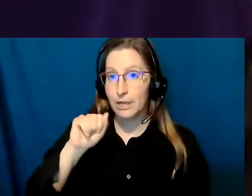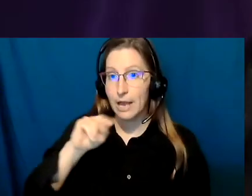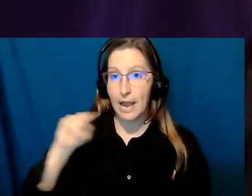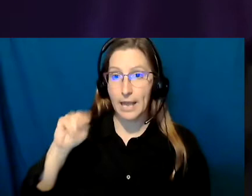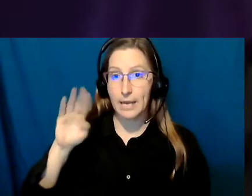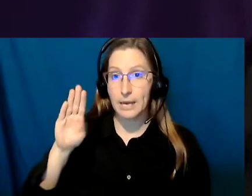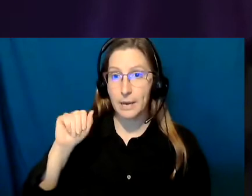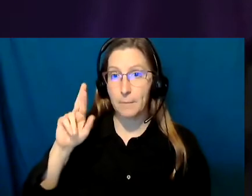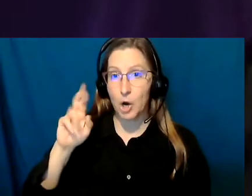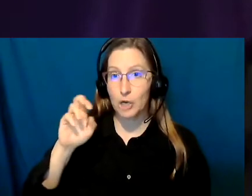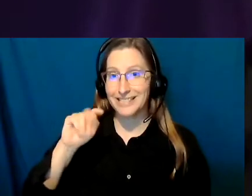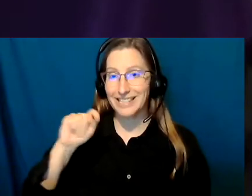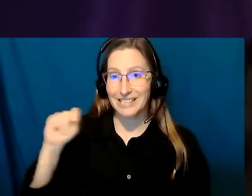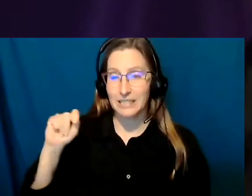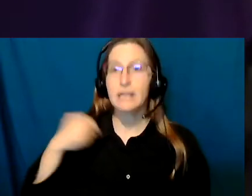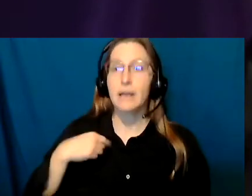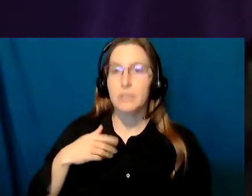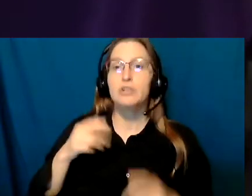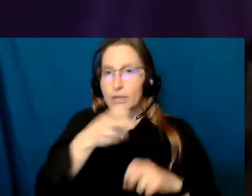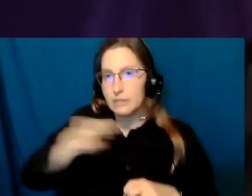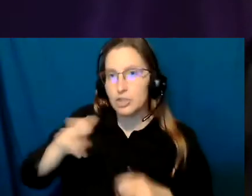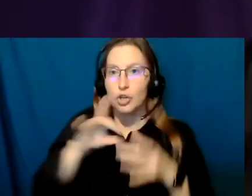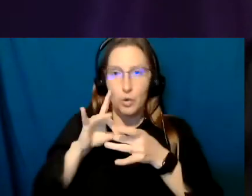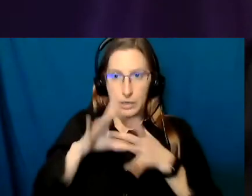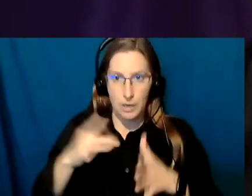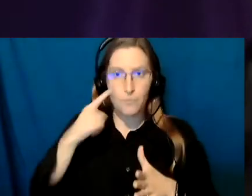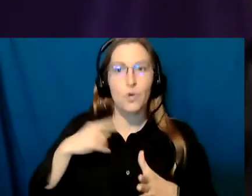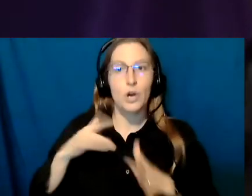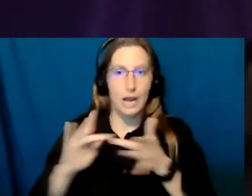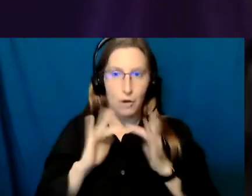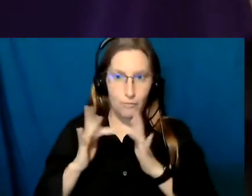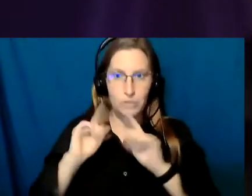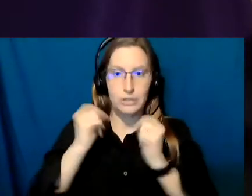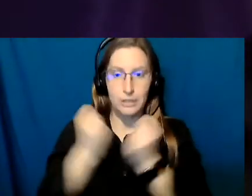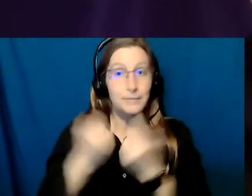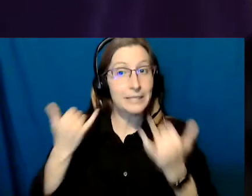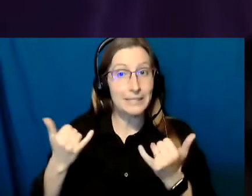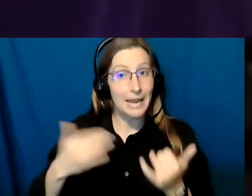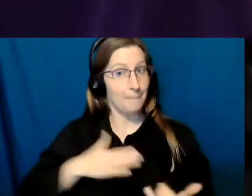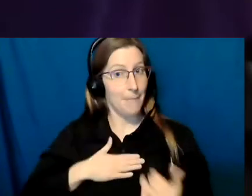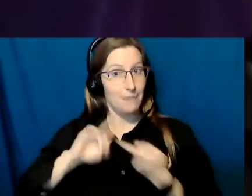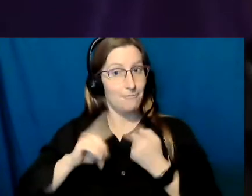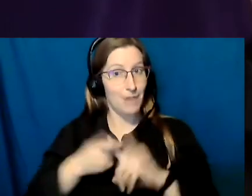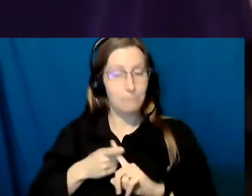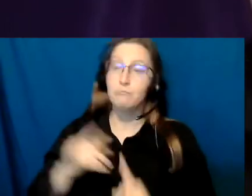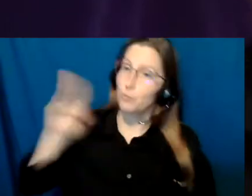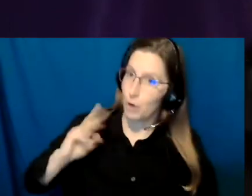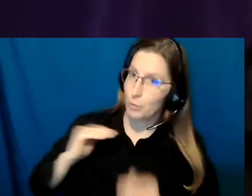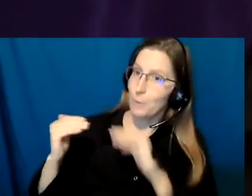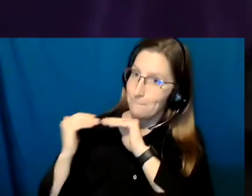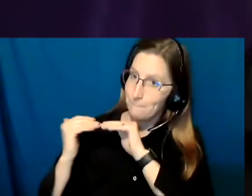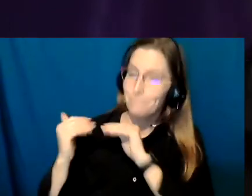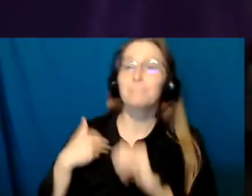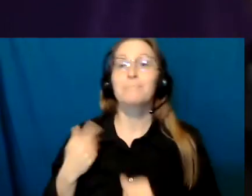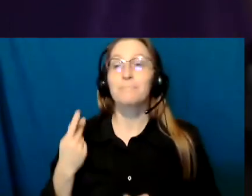transition coordinator on the outreach team. And today I have a friend and former colleague to